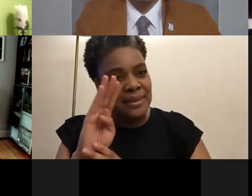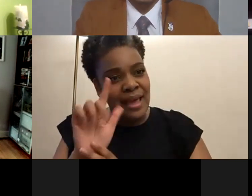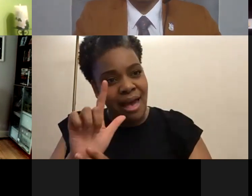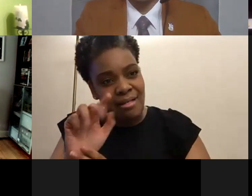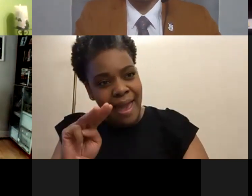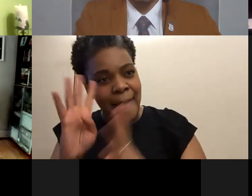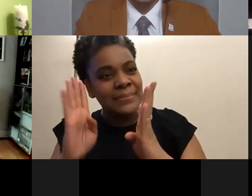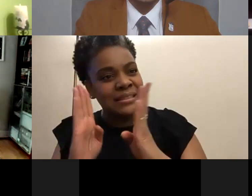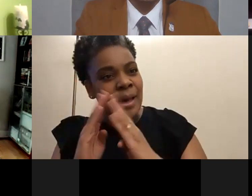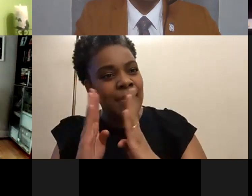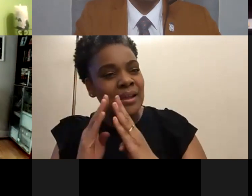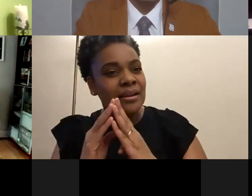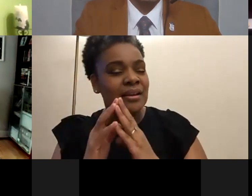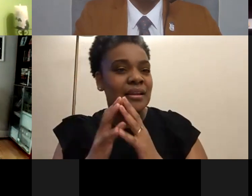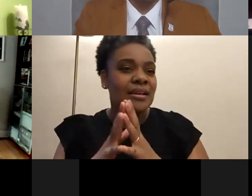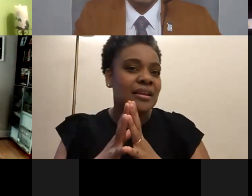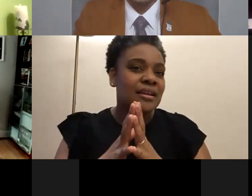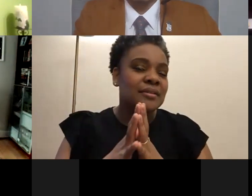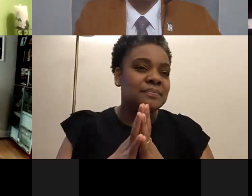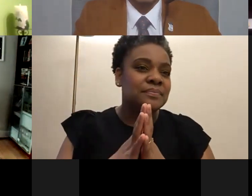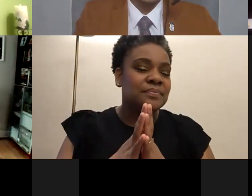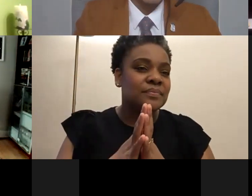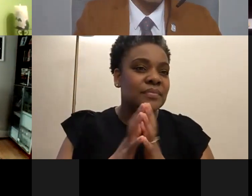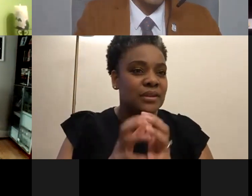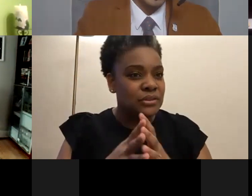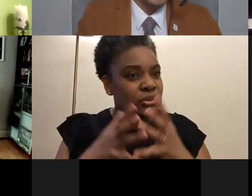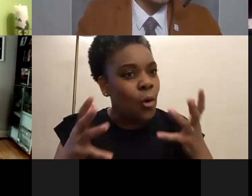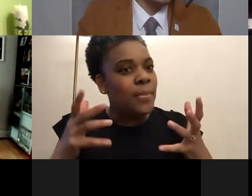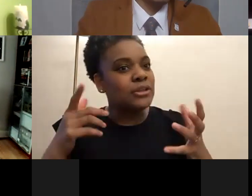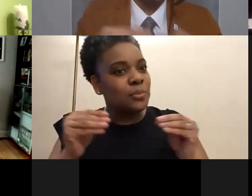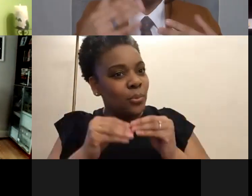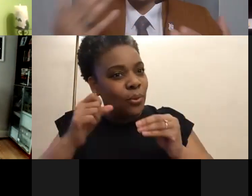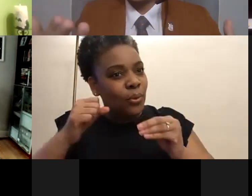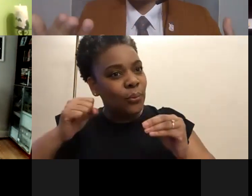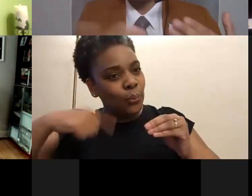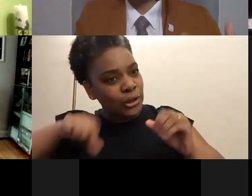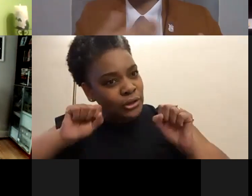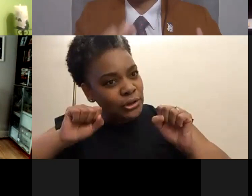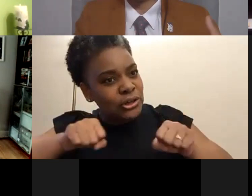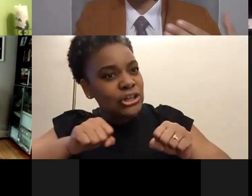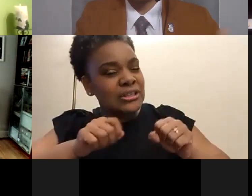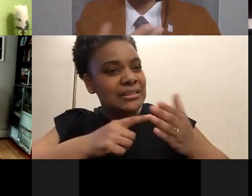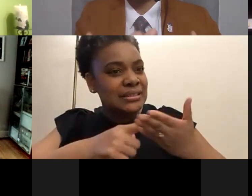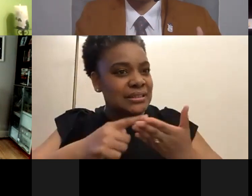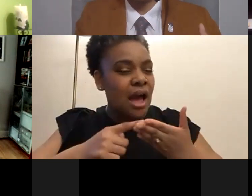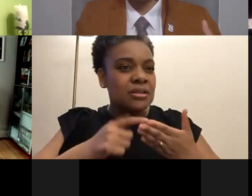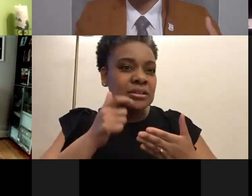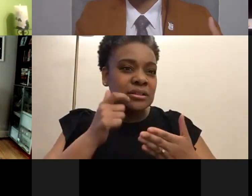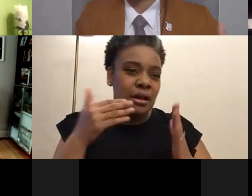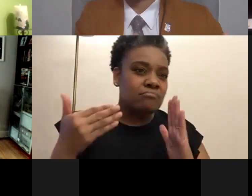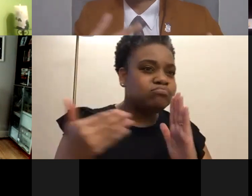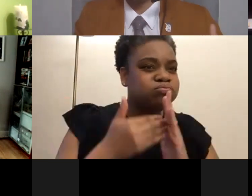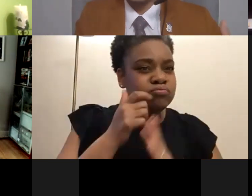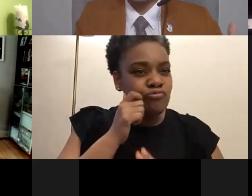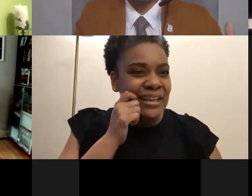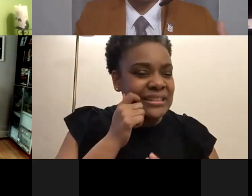there's so much that we could have gone into regarding public health and racism, discrimination,